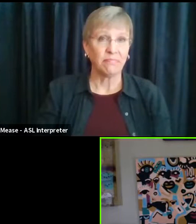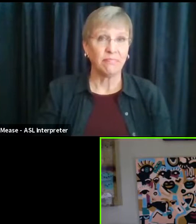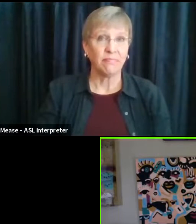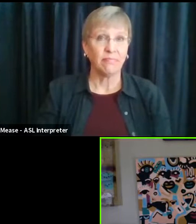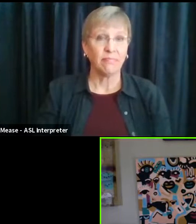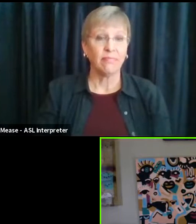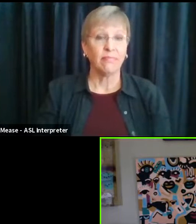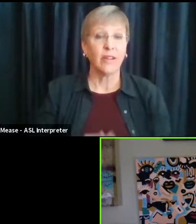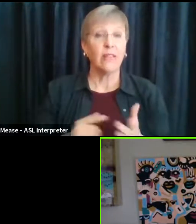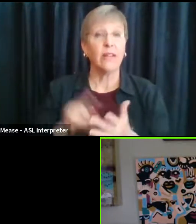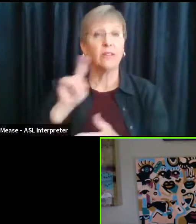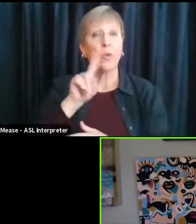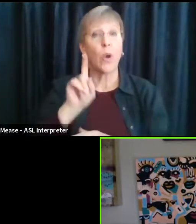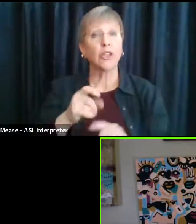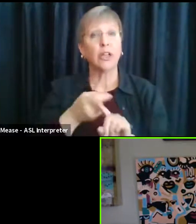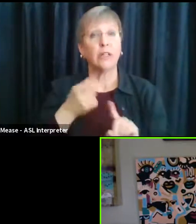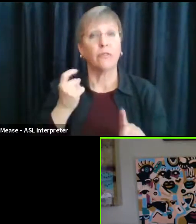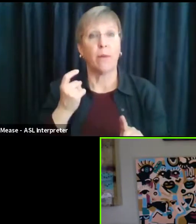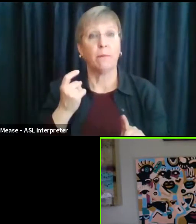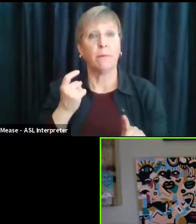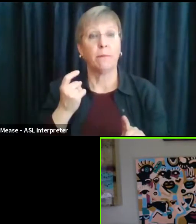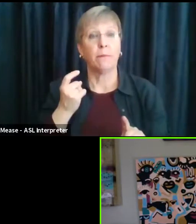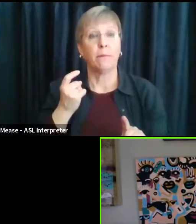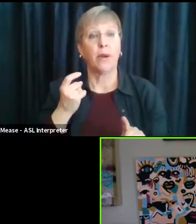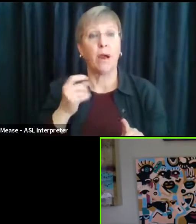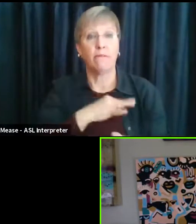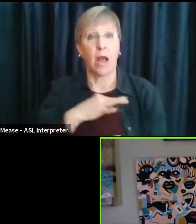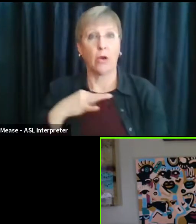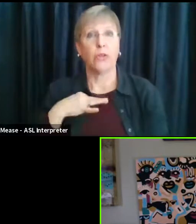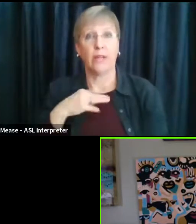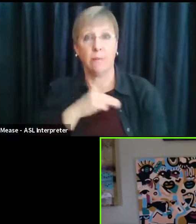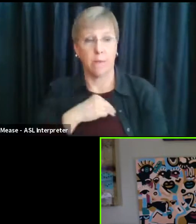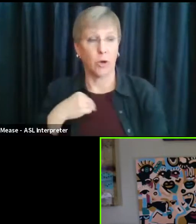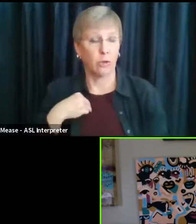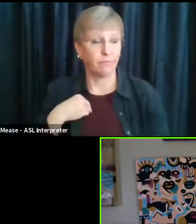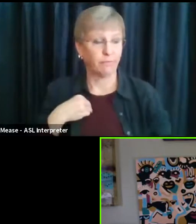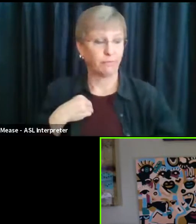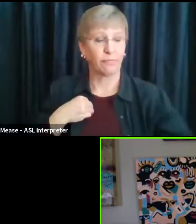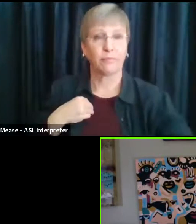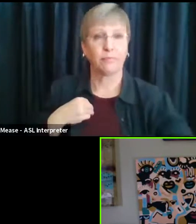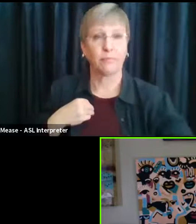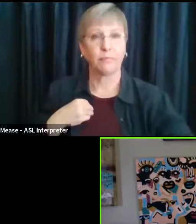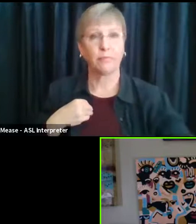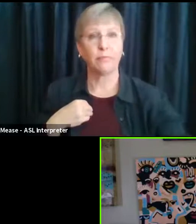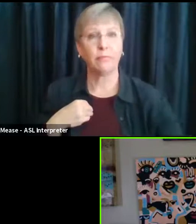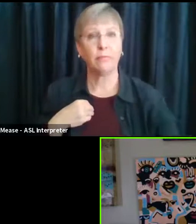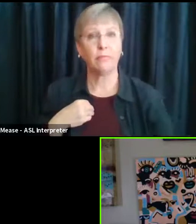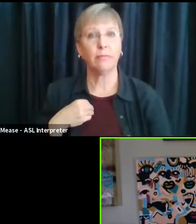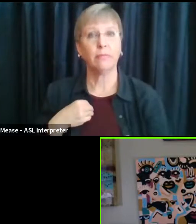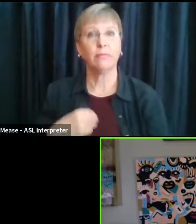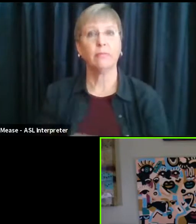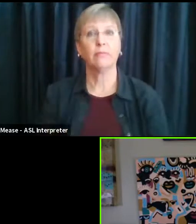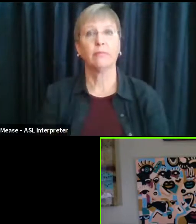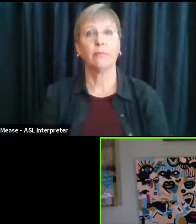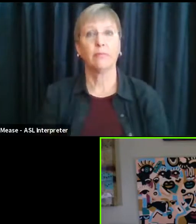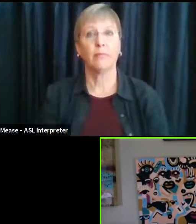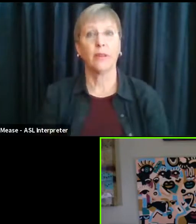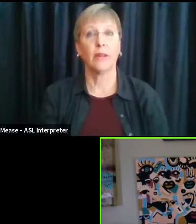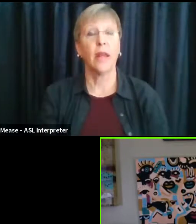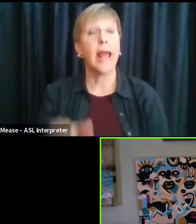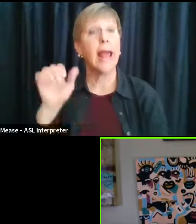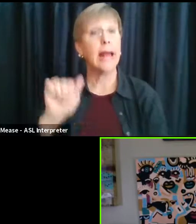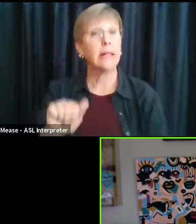This is a question from a faculty member. It's possible it's the faculty member who brought you here